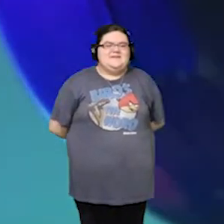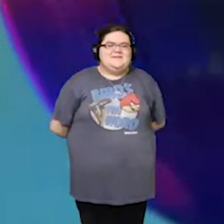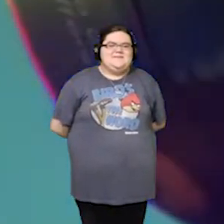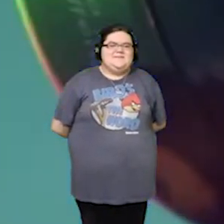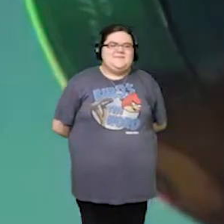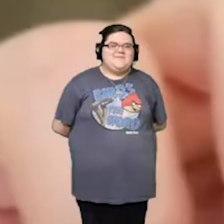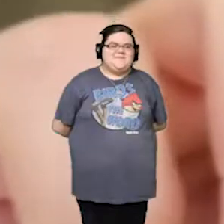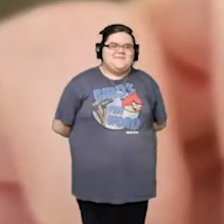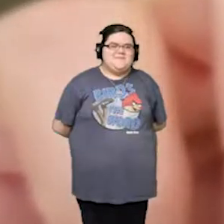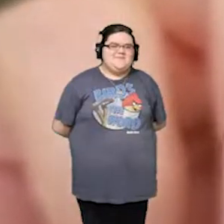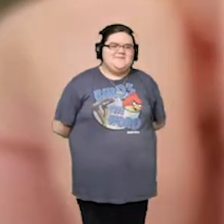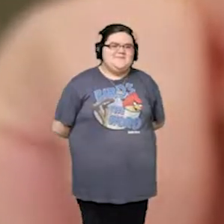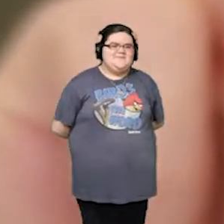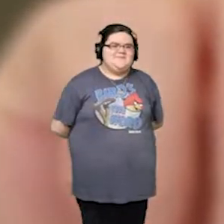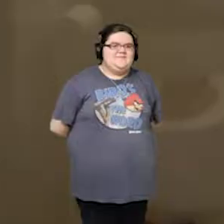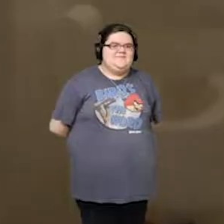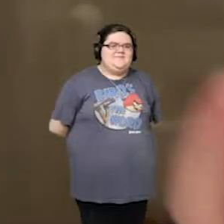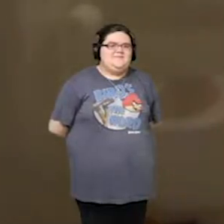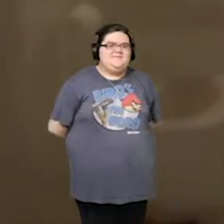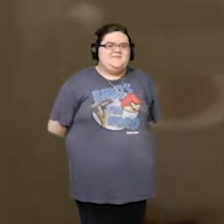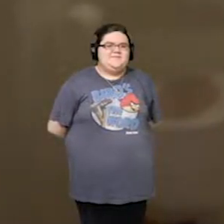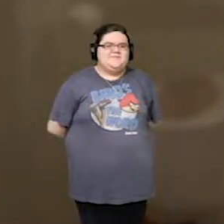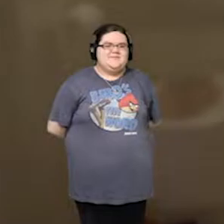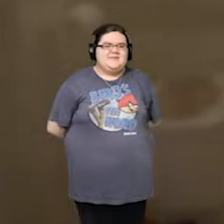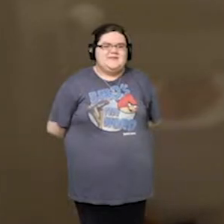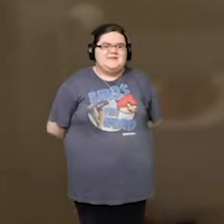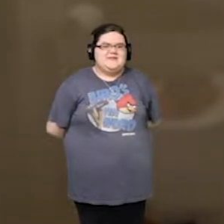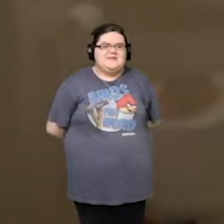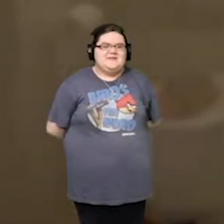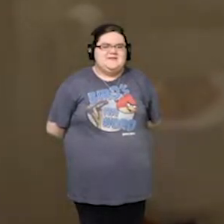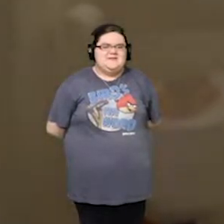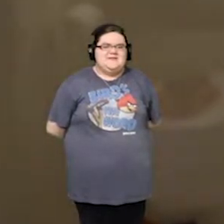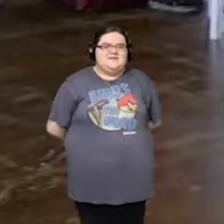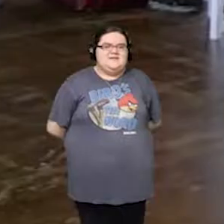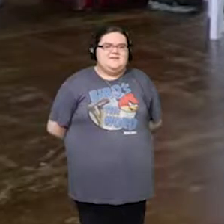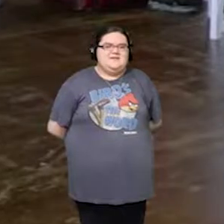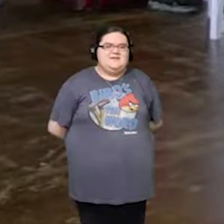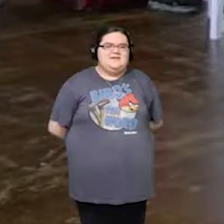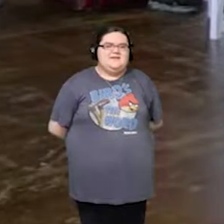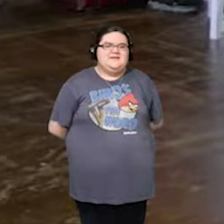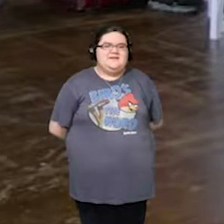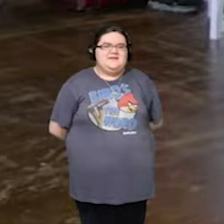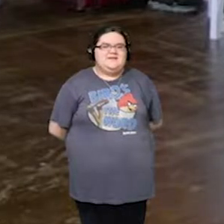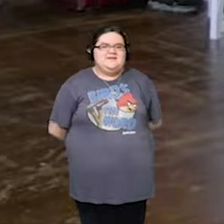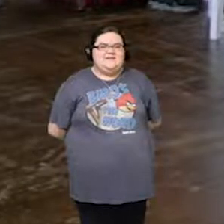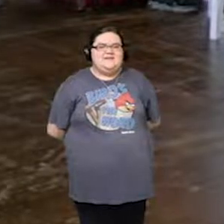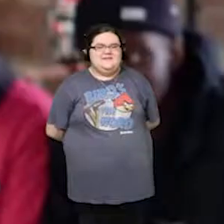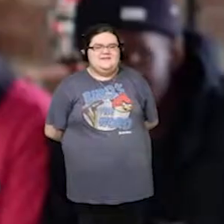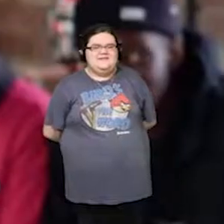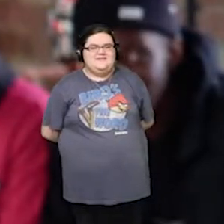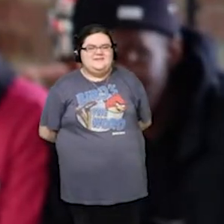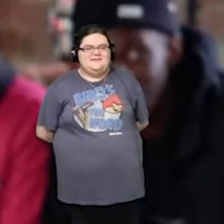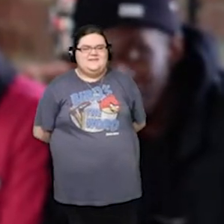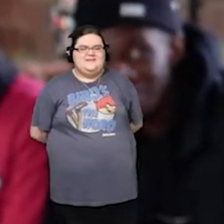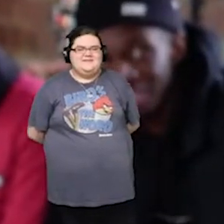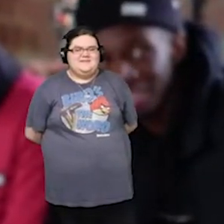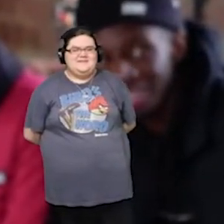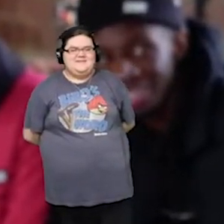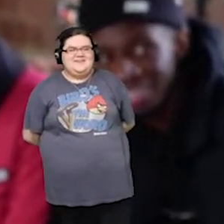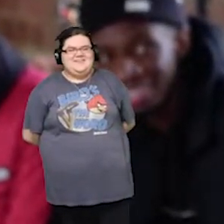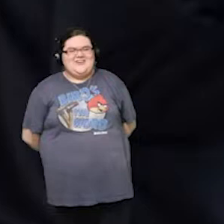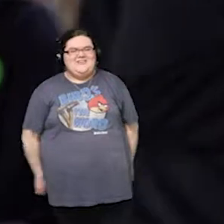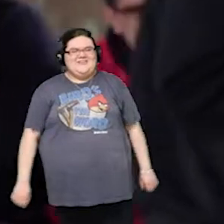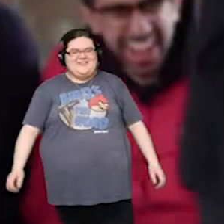post-styler. Blumen's Cavalier Clay works with your hair to create extreme texture and all-day hold. You're trying to get this gel out of your hair. How tough is this